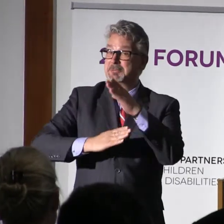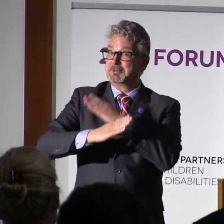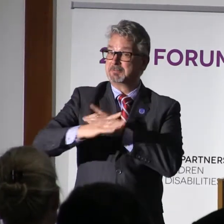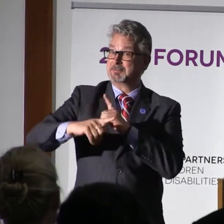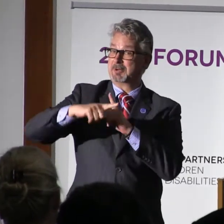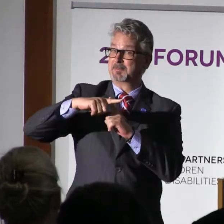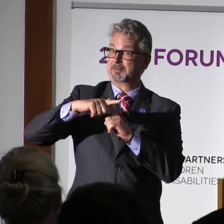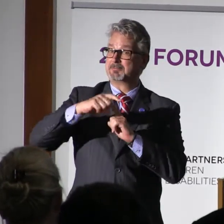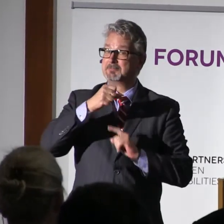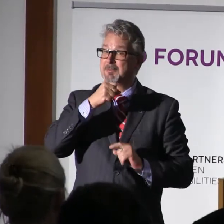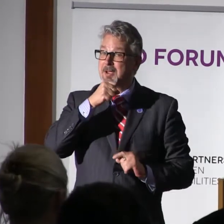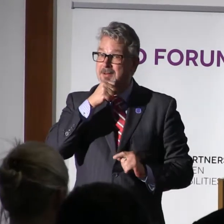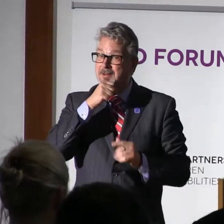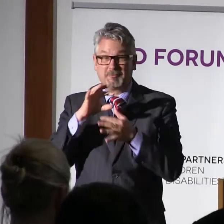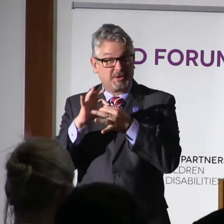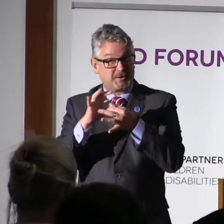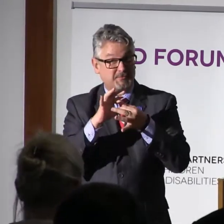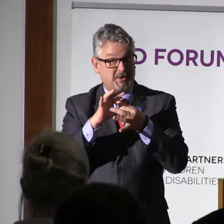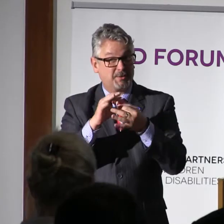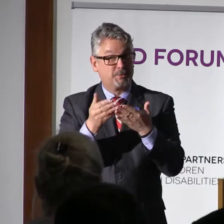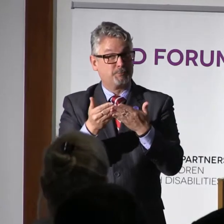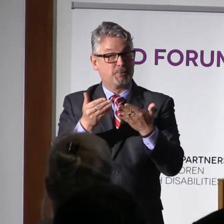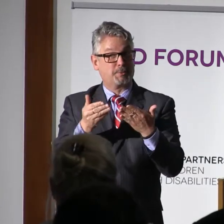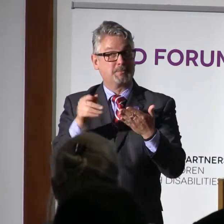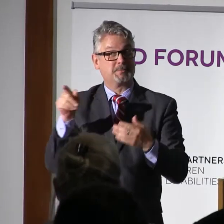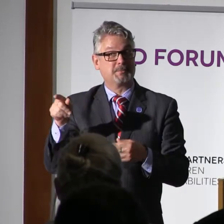Ms. Rini Kacheri,